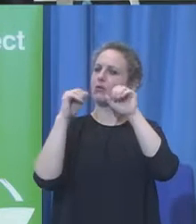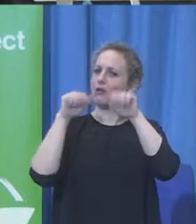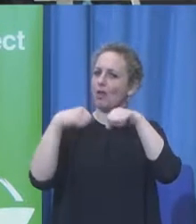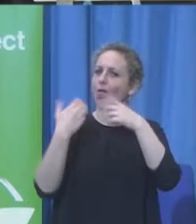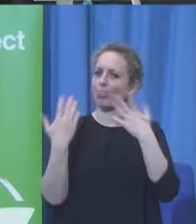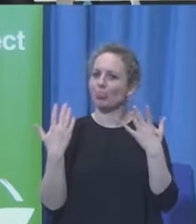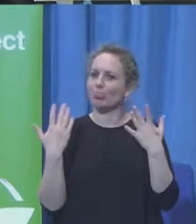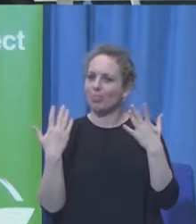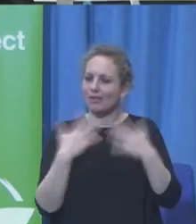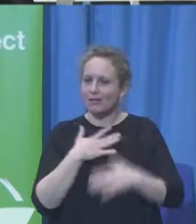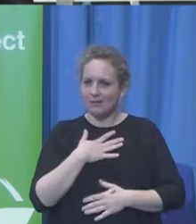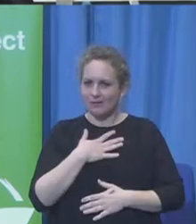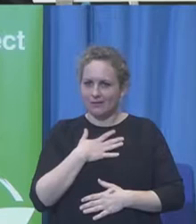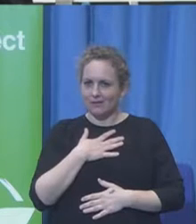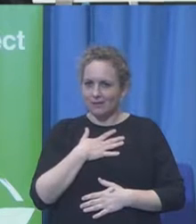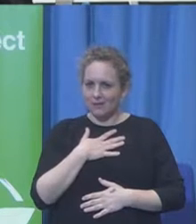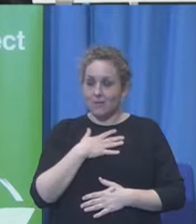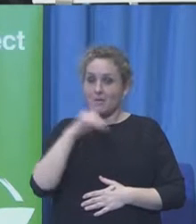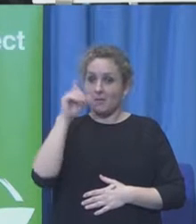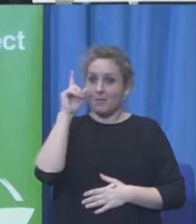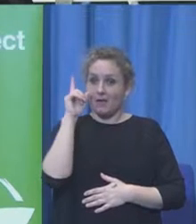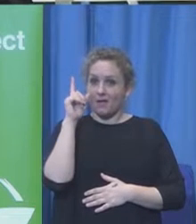We reached a lot. Okay.